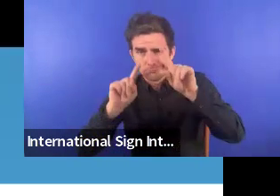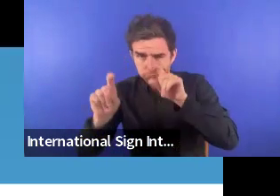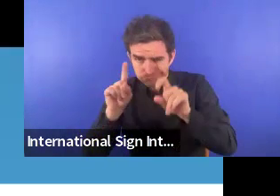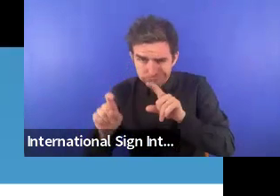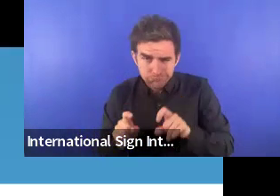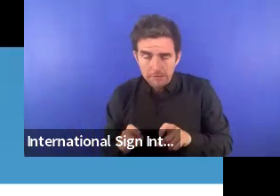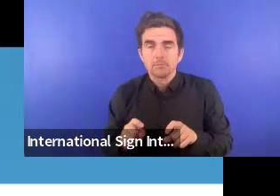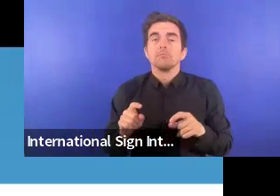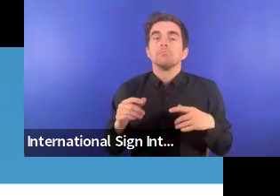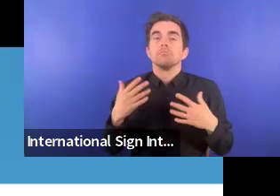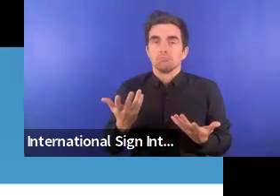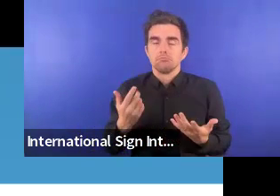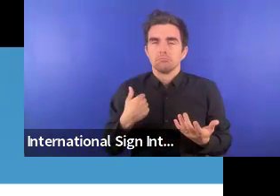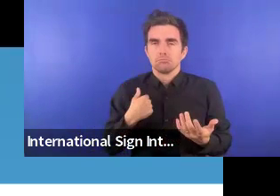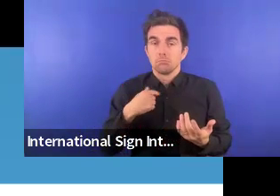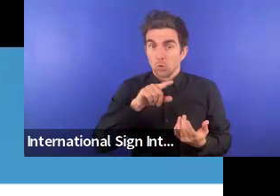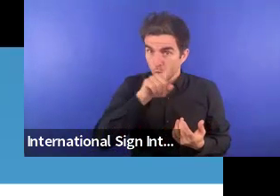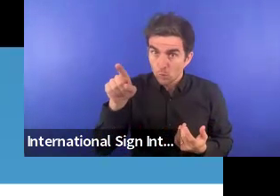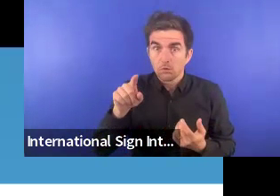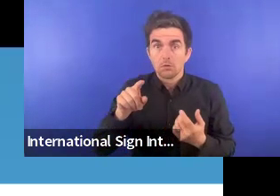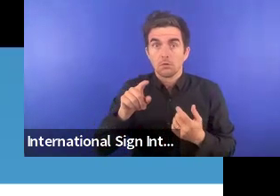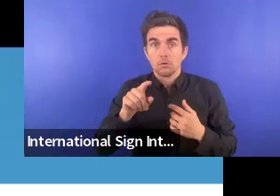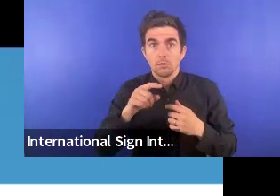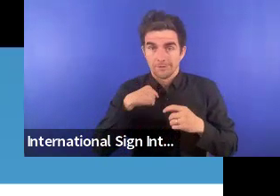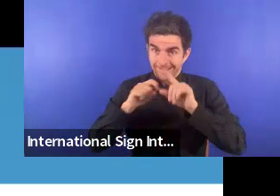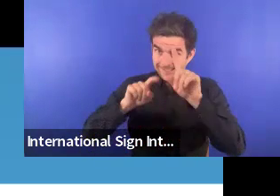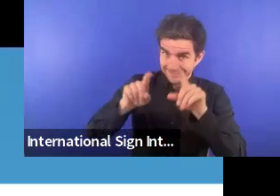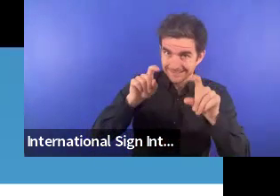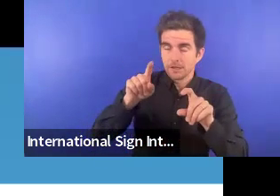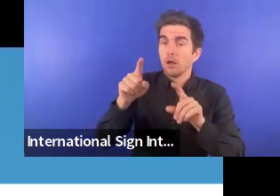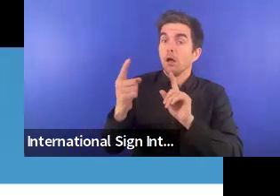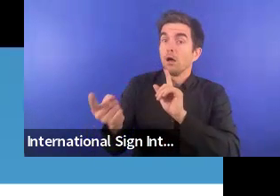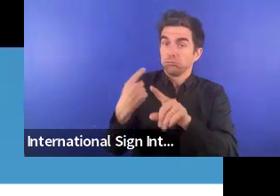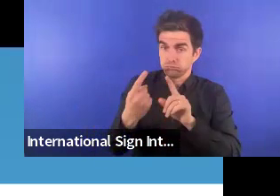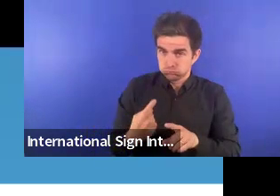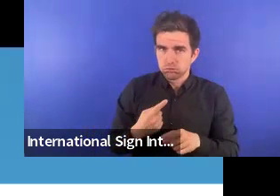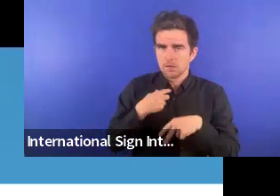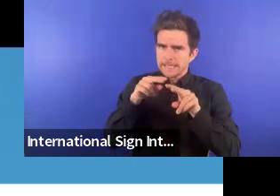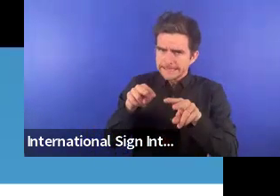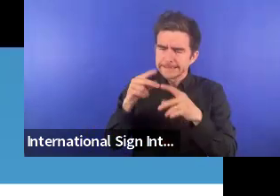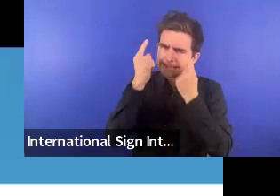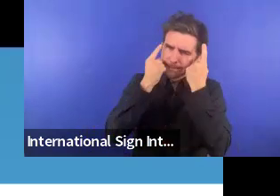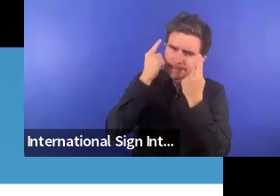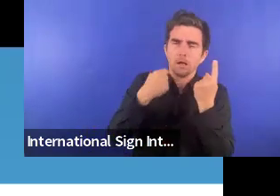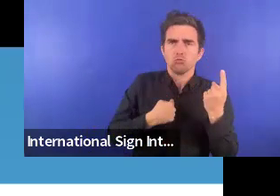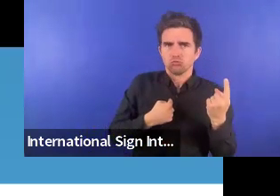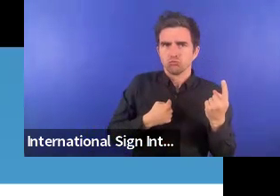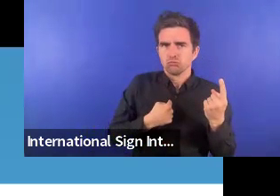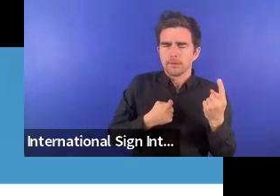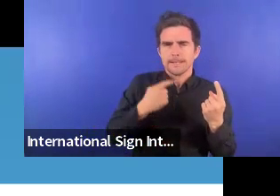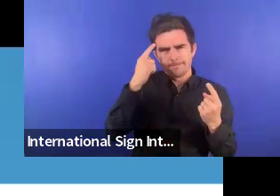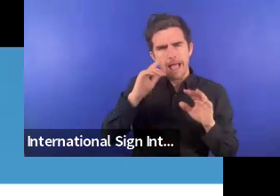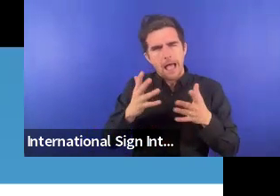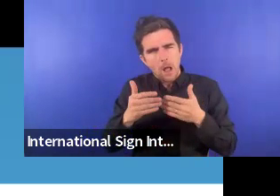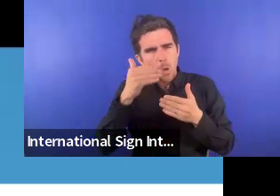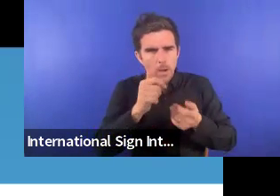support based on the survey results. So please, it should only take a few minutes. There's a link to